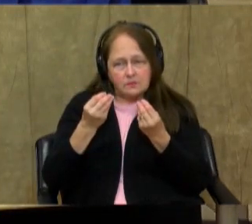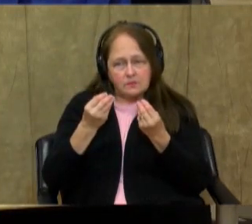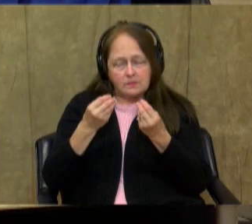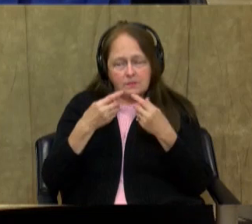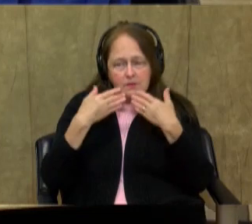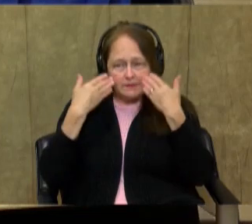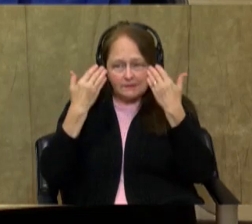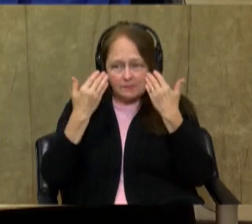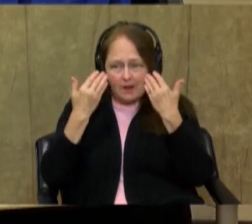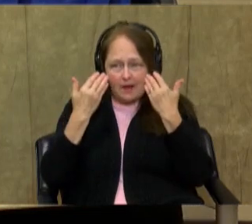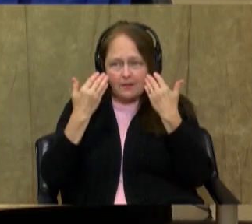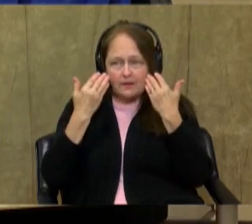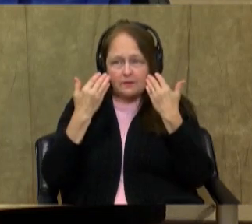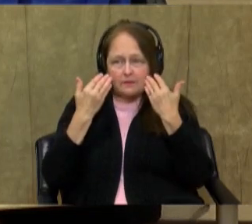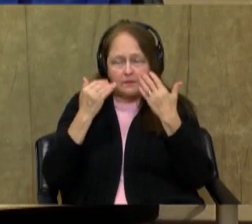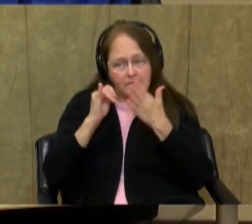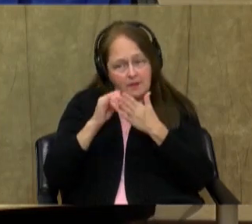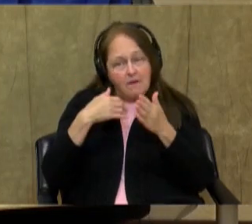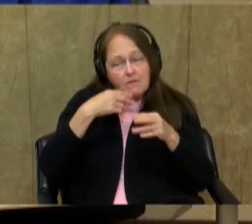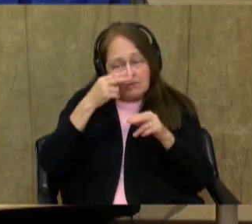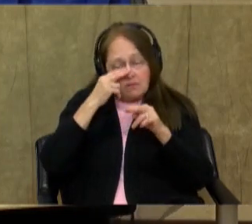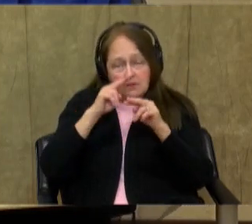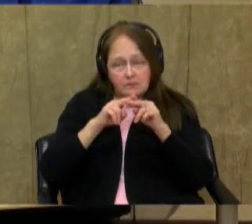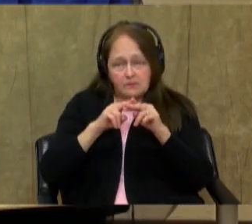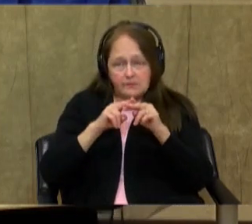she's smiling, definitely having fun.